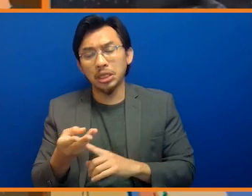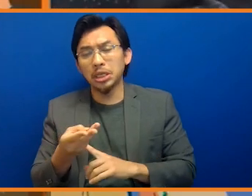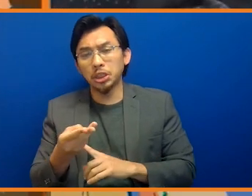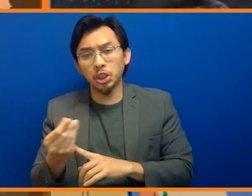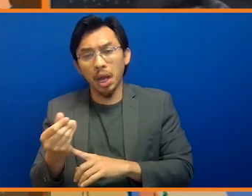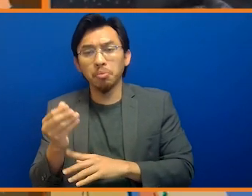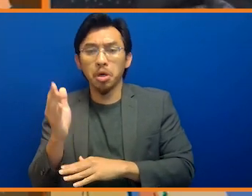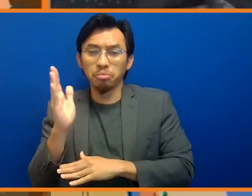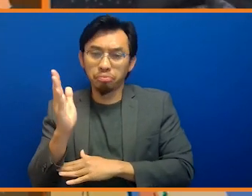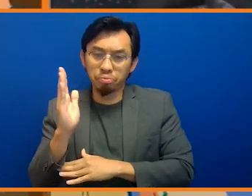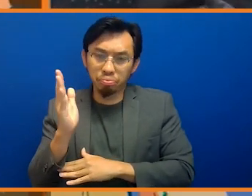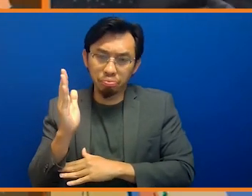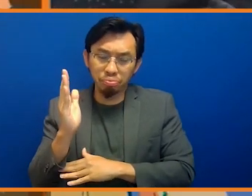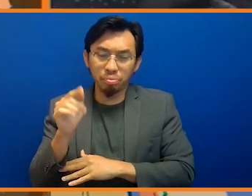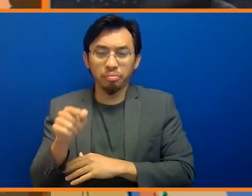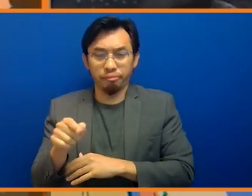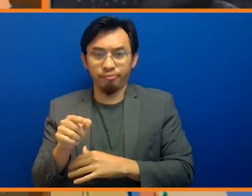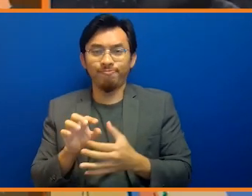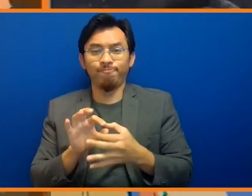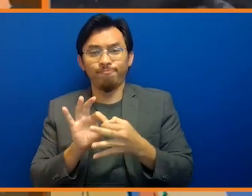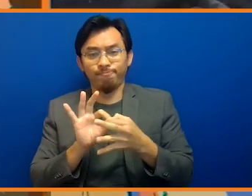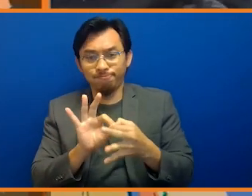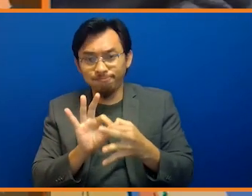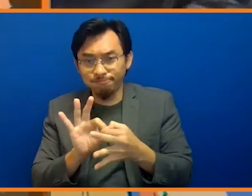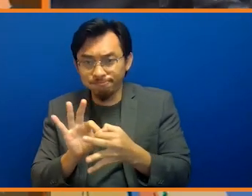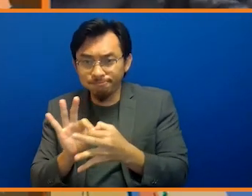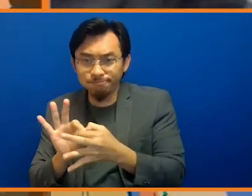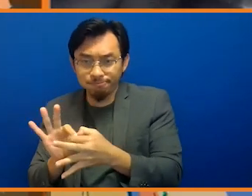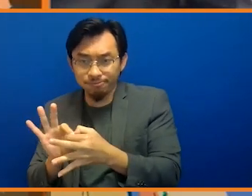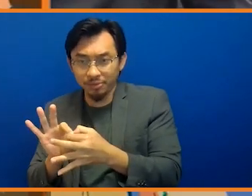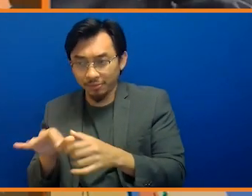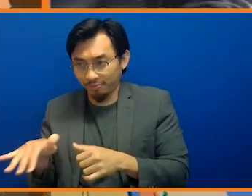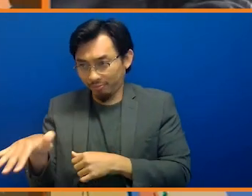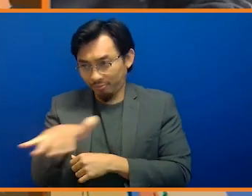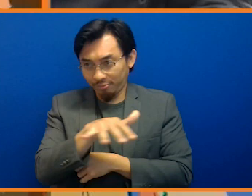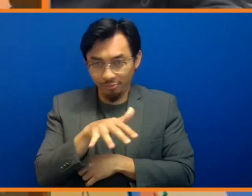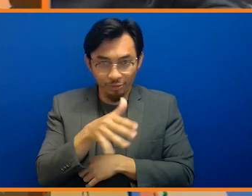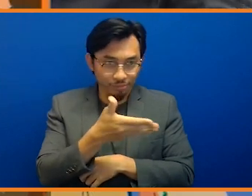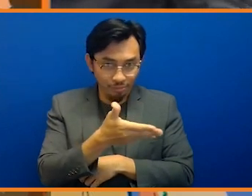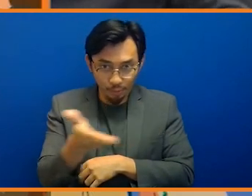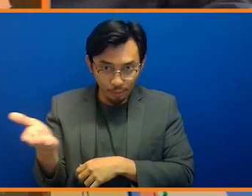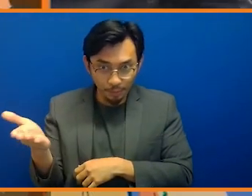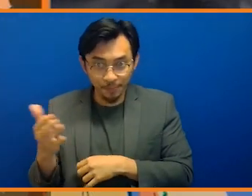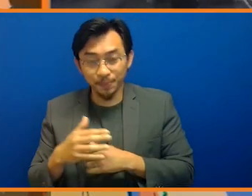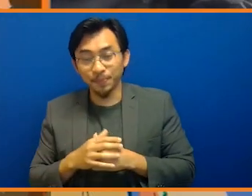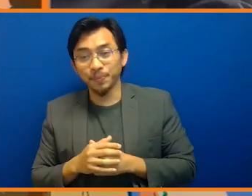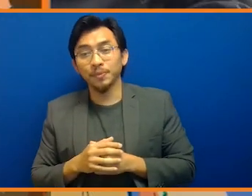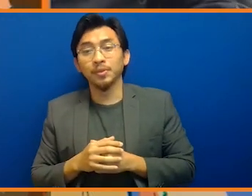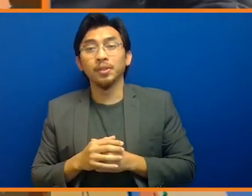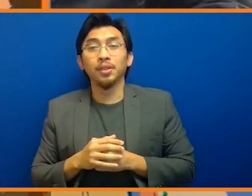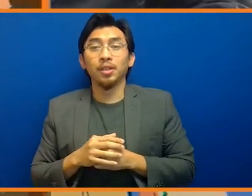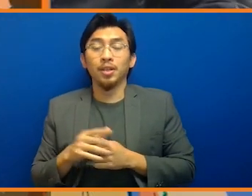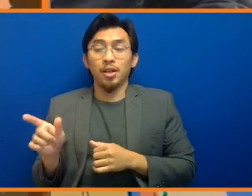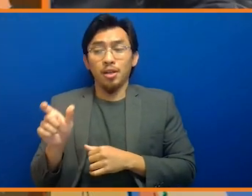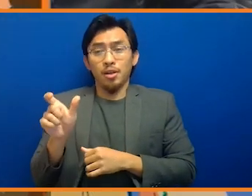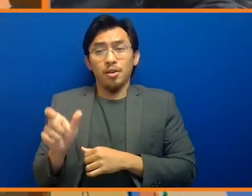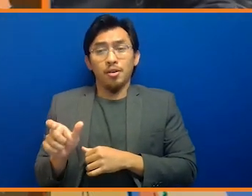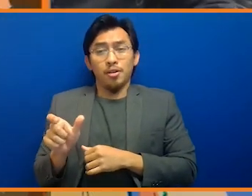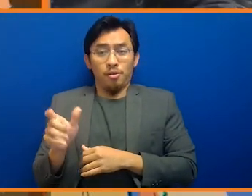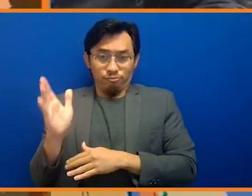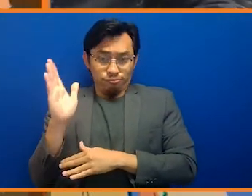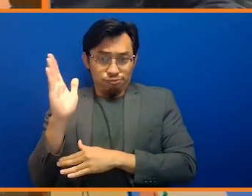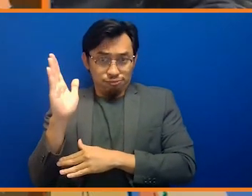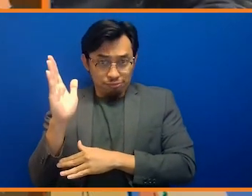lecture, and so, is the network. To build the network amongst the participants and the